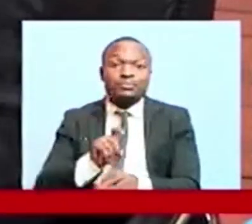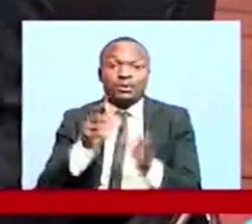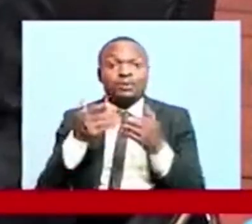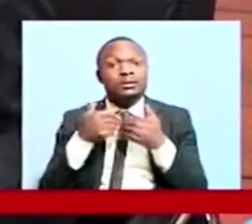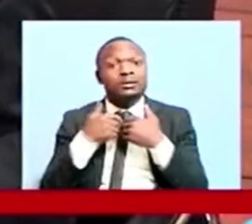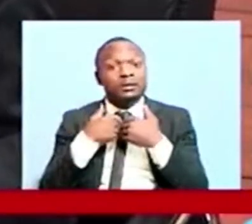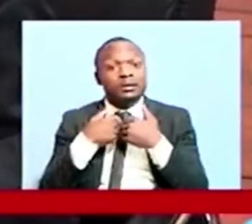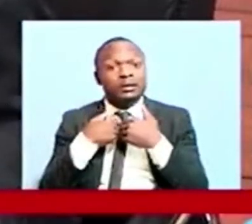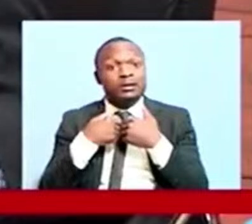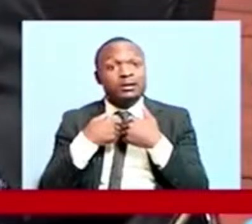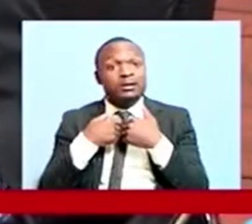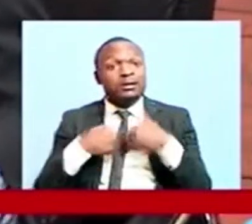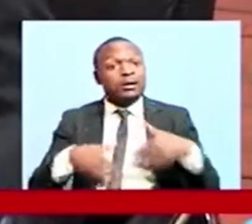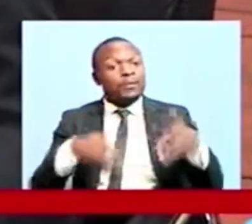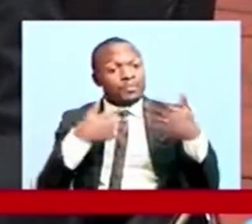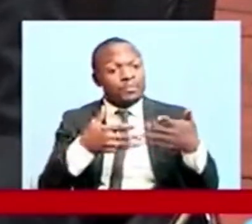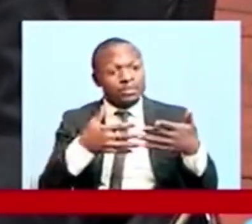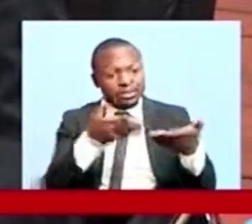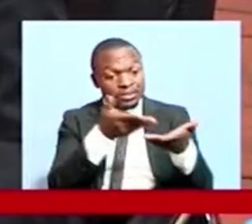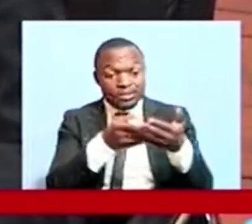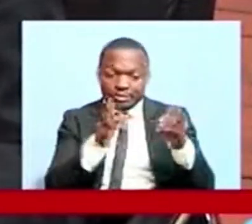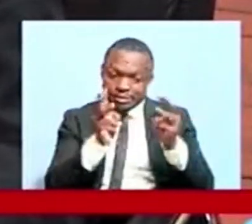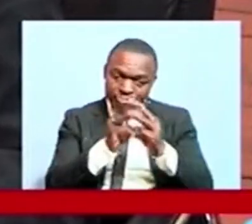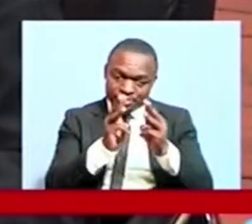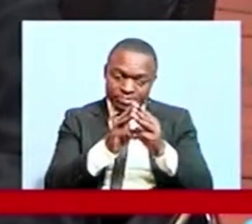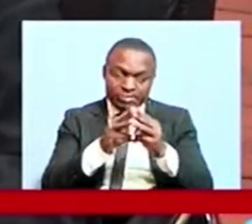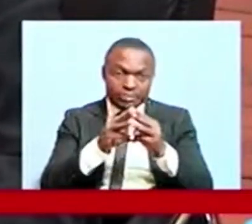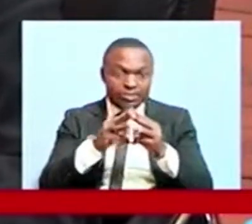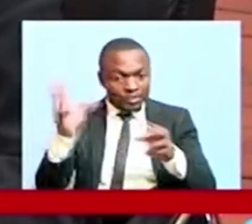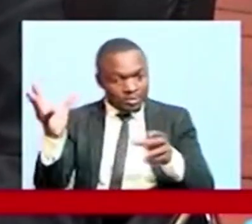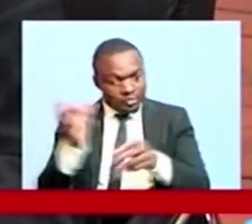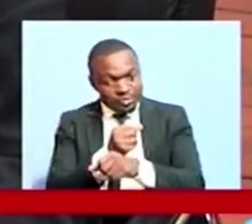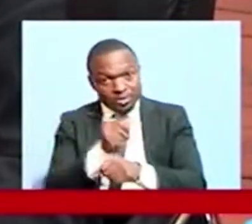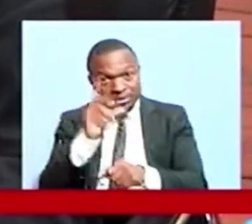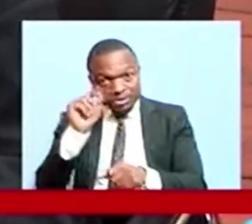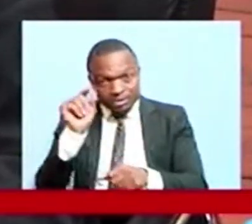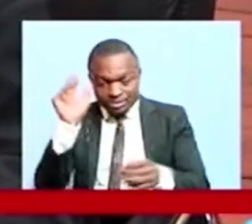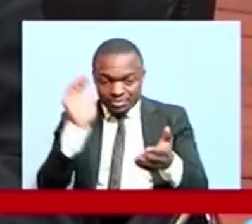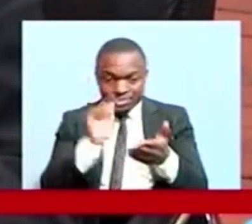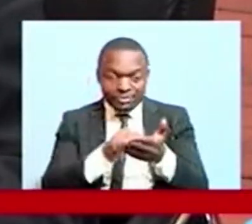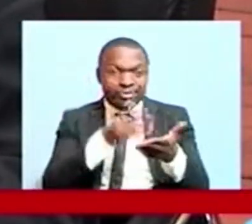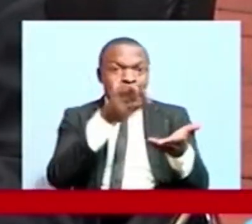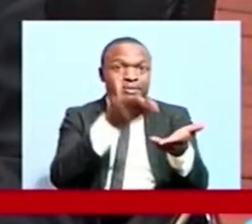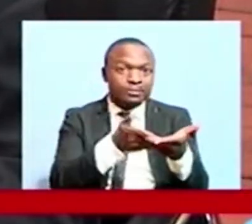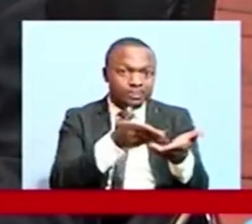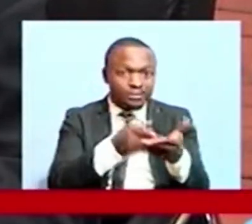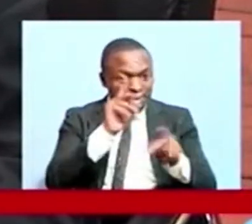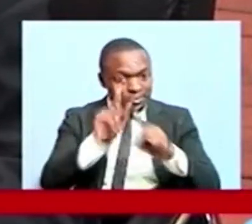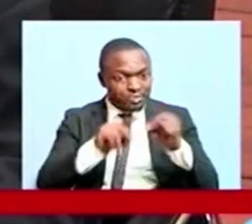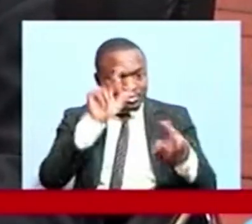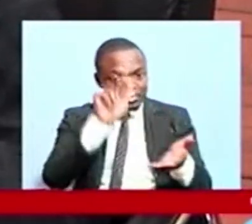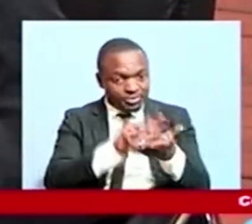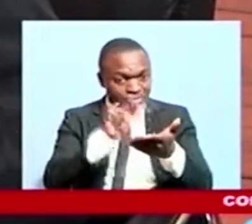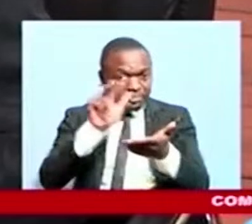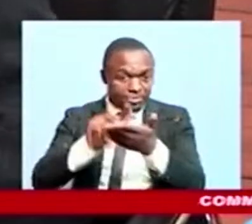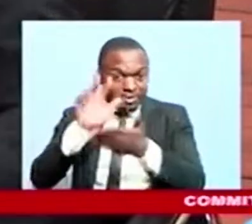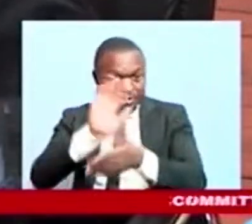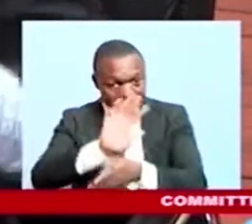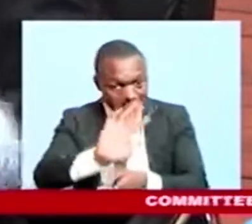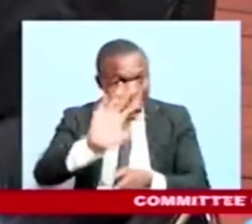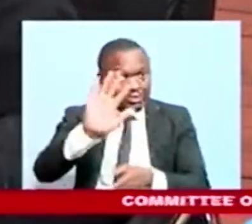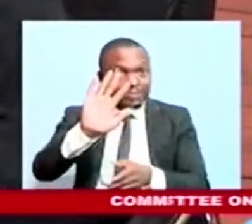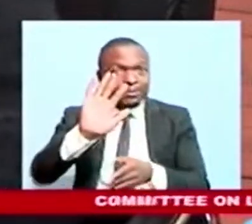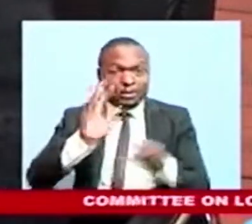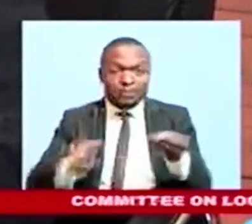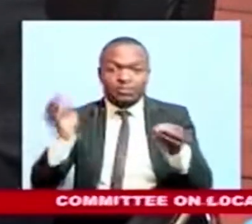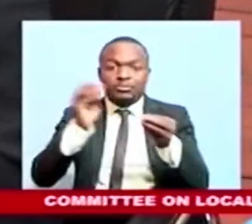sheet. Such a meeting, we got 20,000 kwacha. Here are the people with their signatures. Such a meeting, and you add